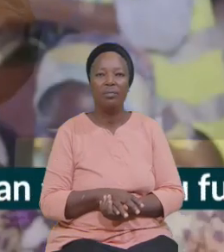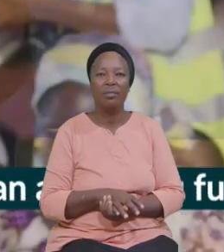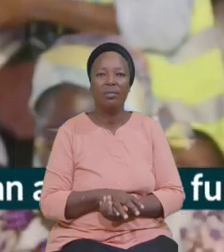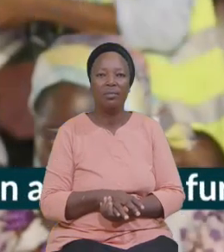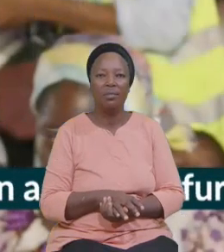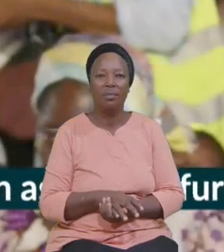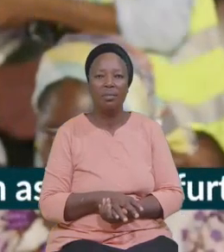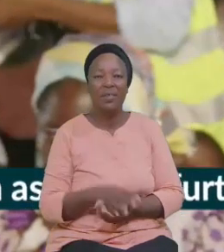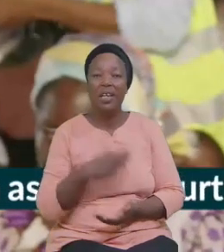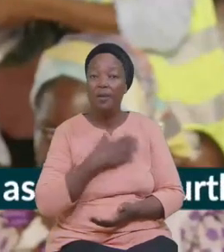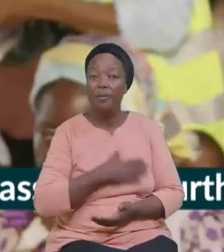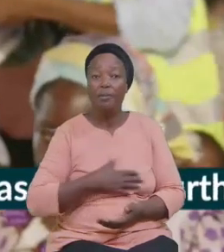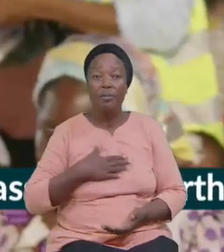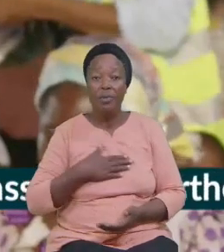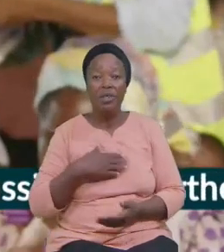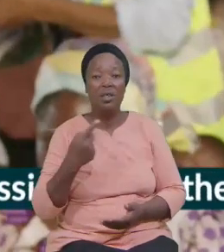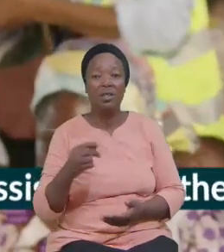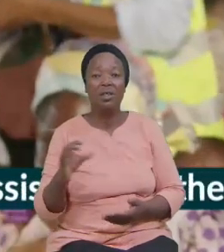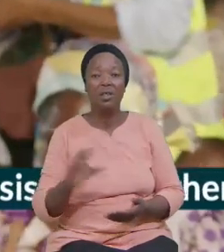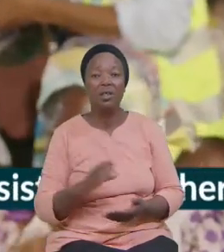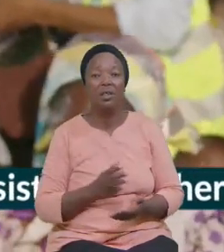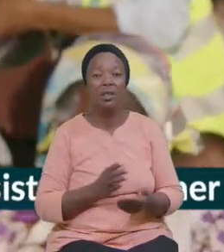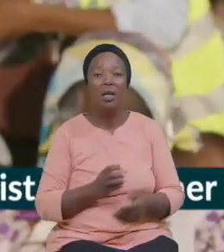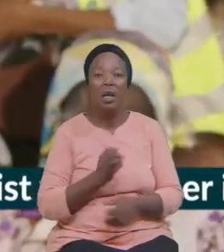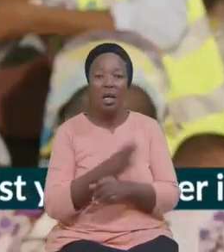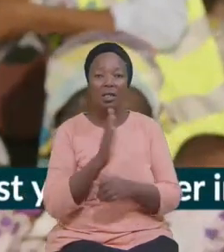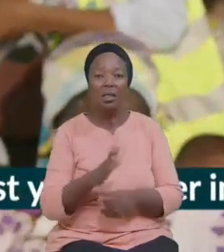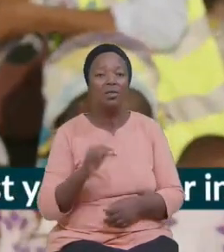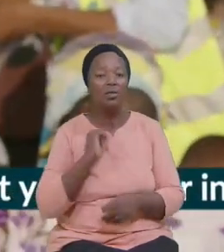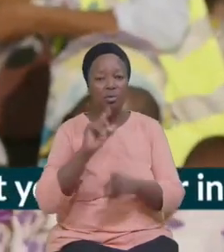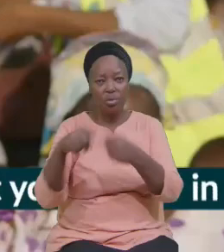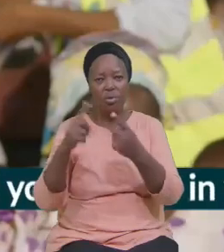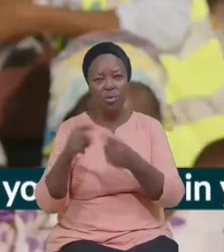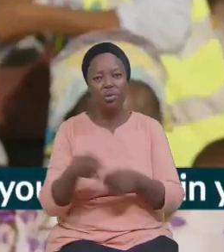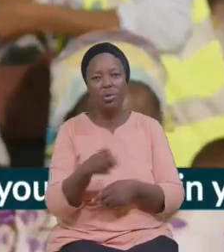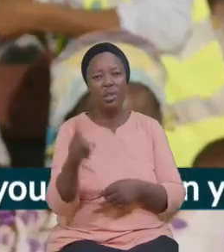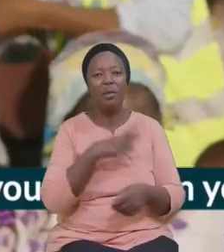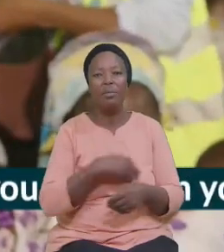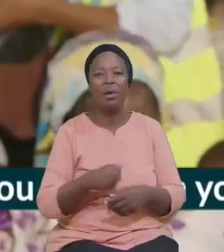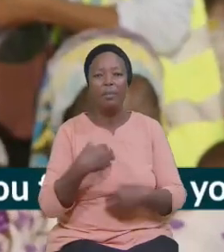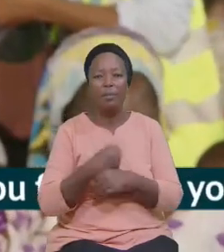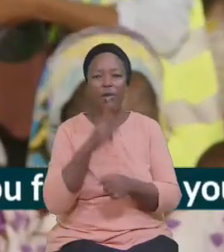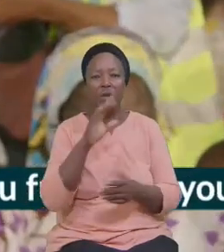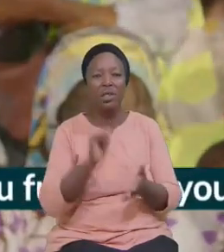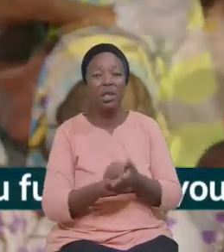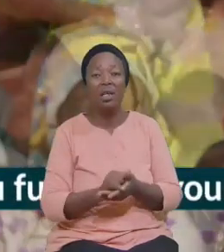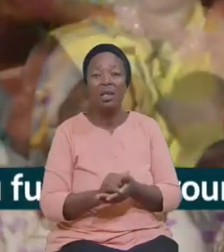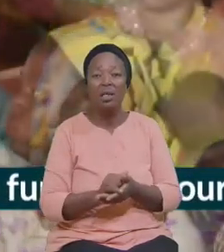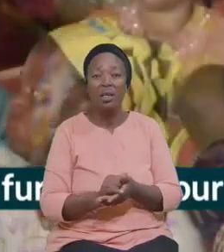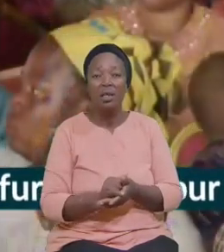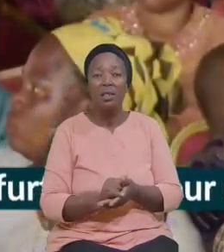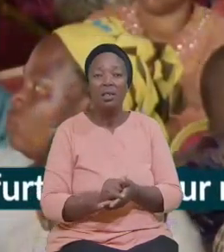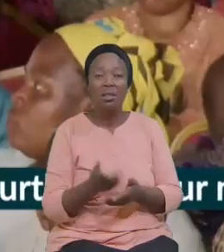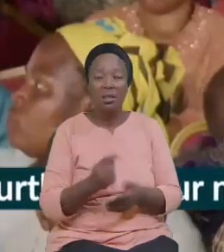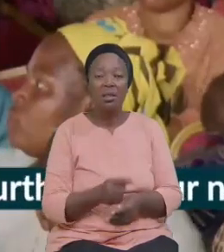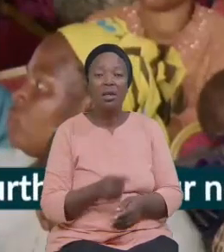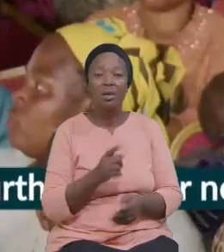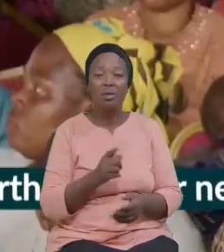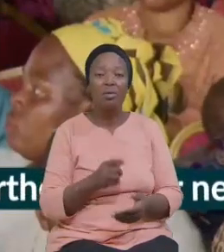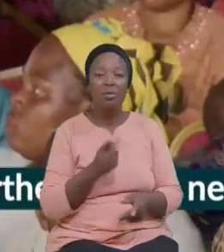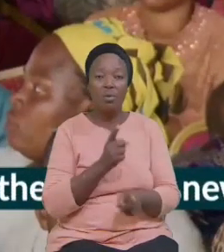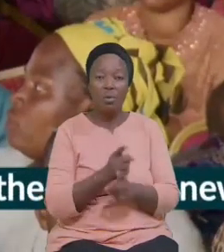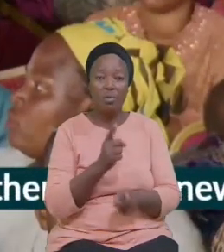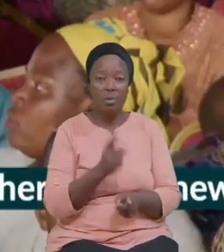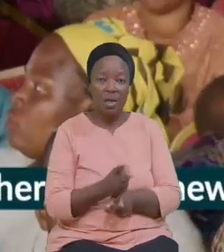Please, the counselors should approach them, get to them, and make sure that right particulars are taken.